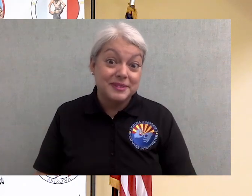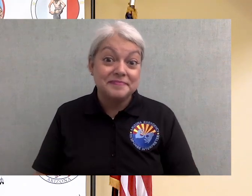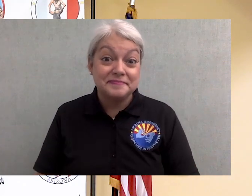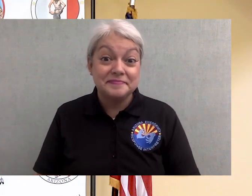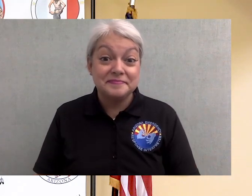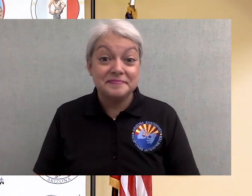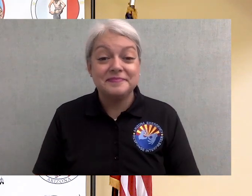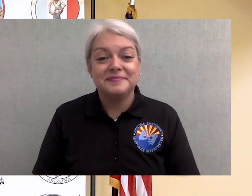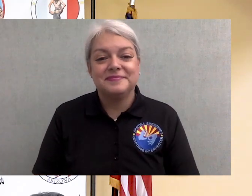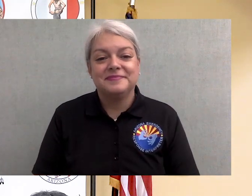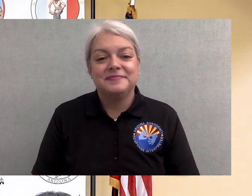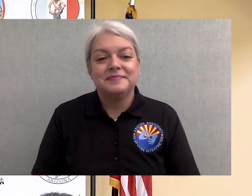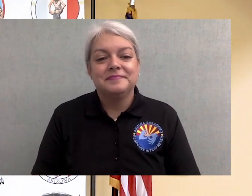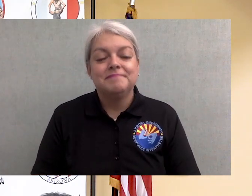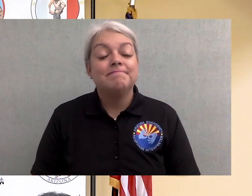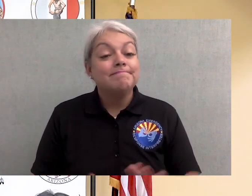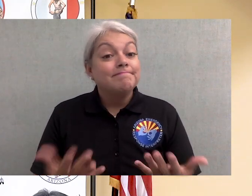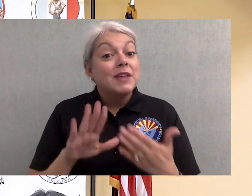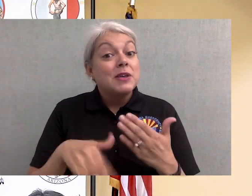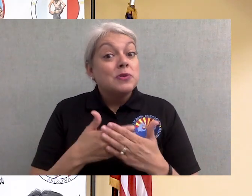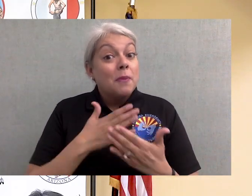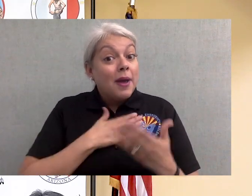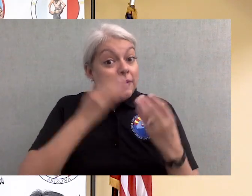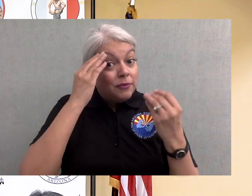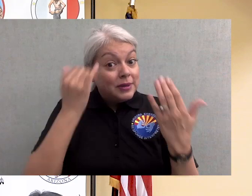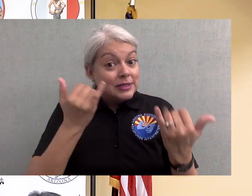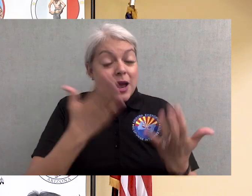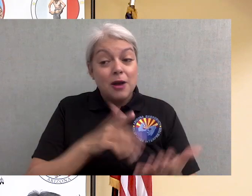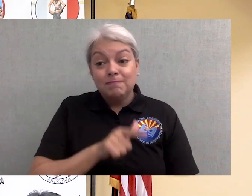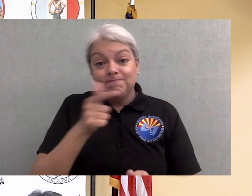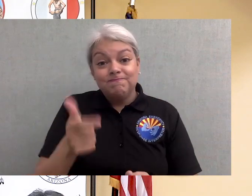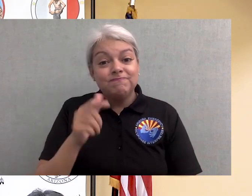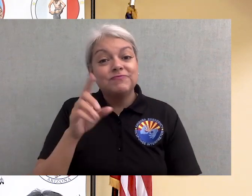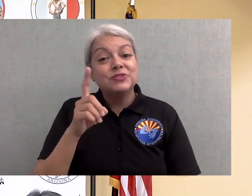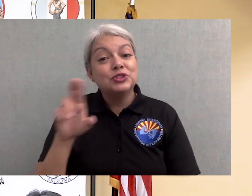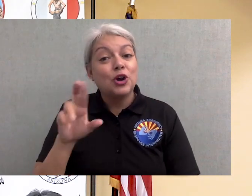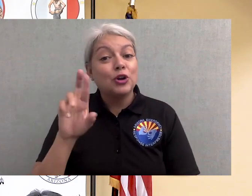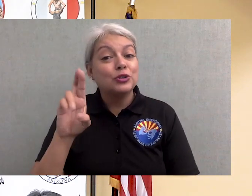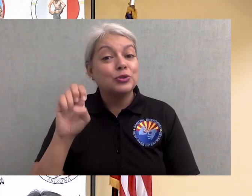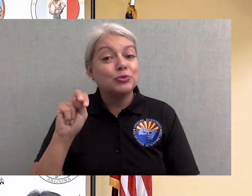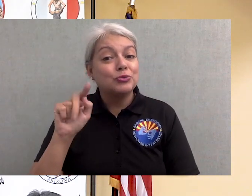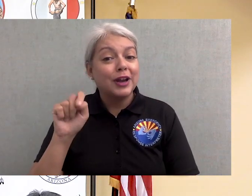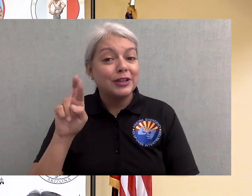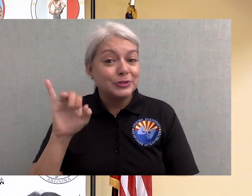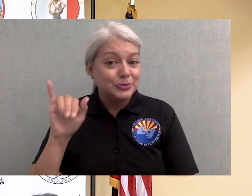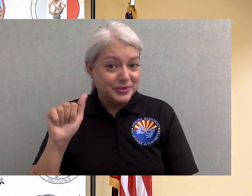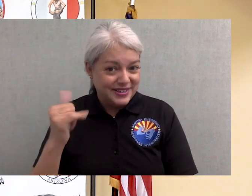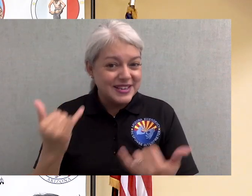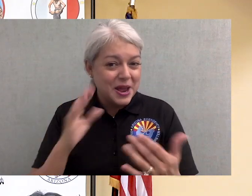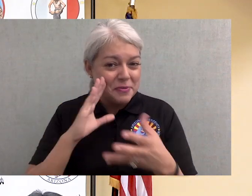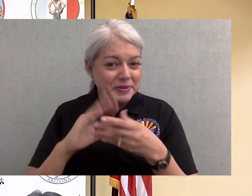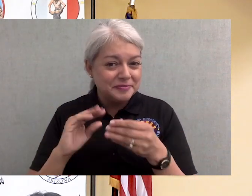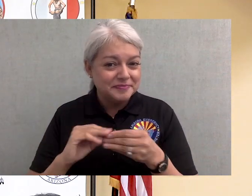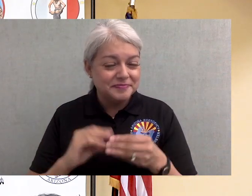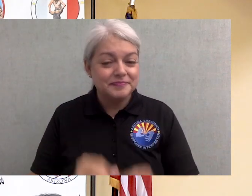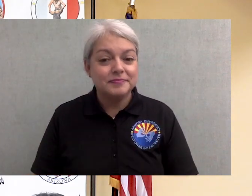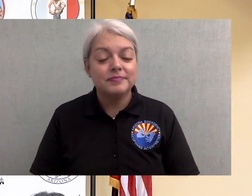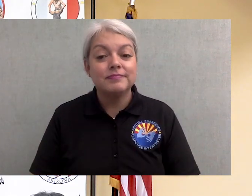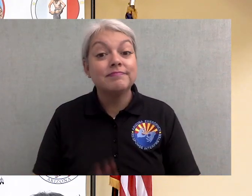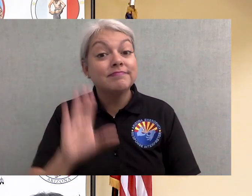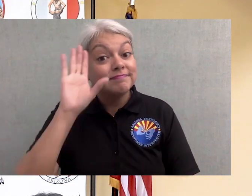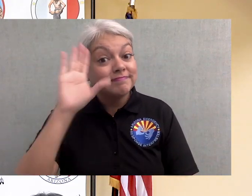And that's all I have now, and Dr. Renteria will talk to you about a few things. Thank you. Good afternoon, buenas tardes. Thank you for tuning